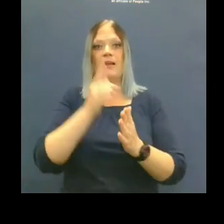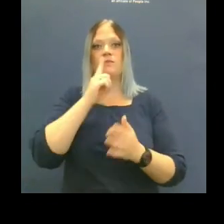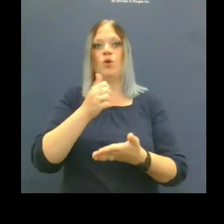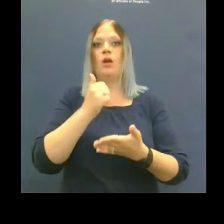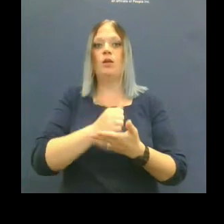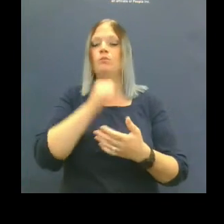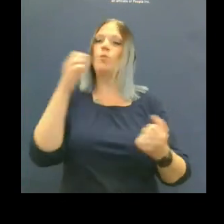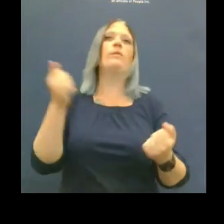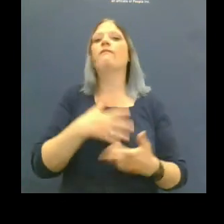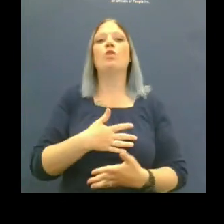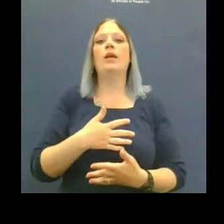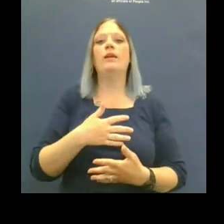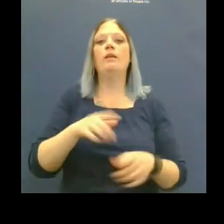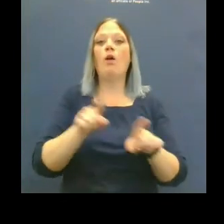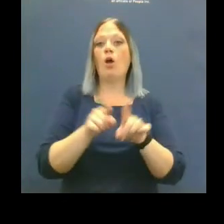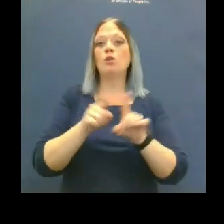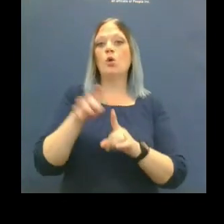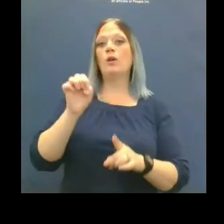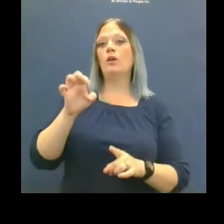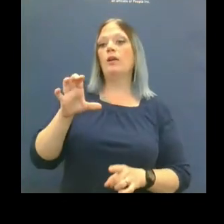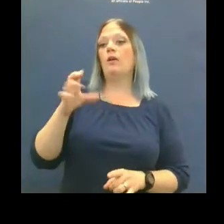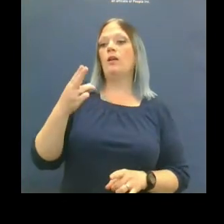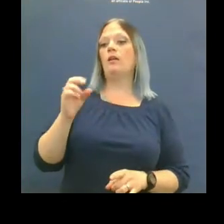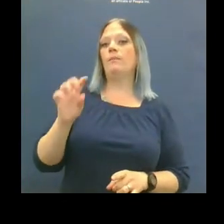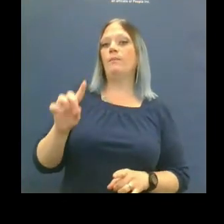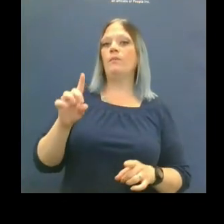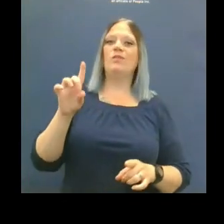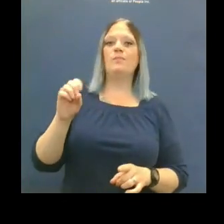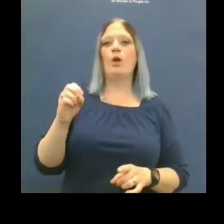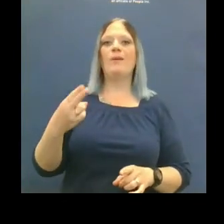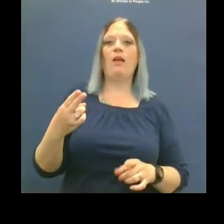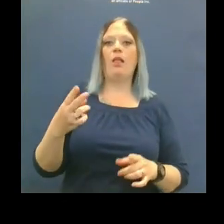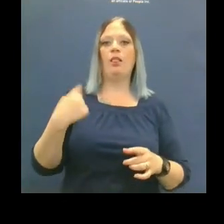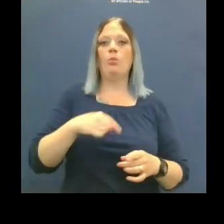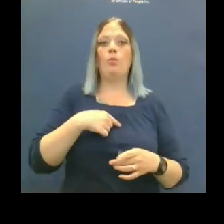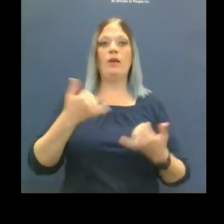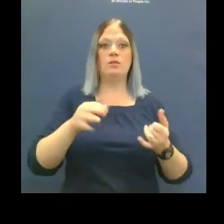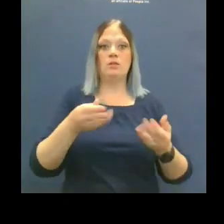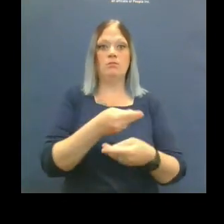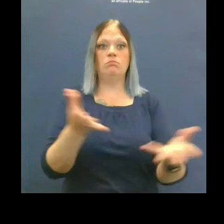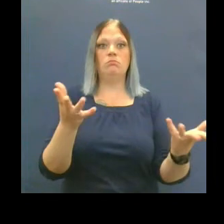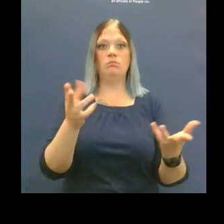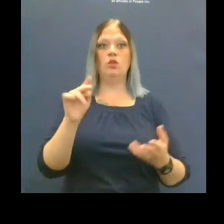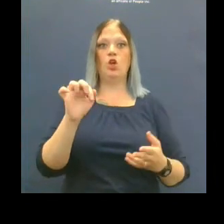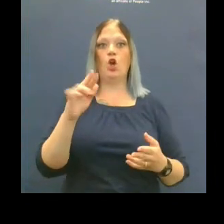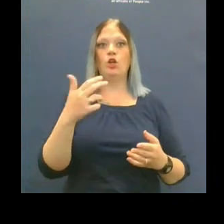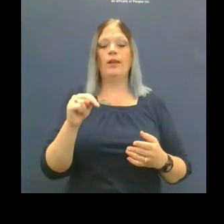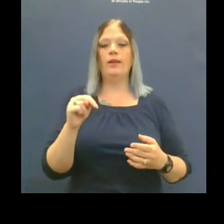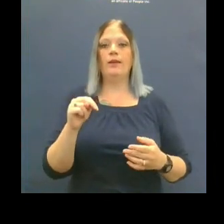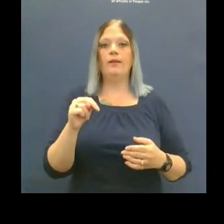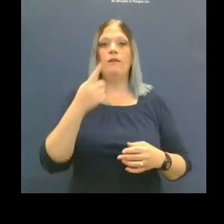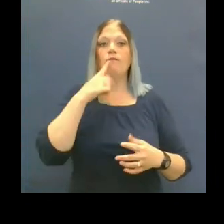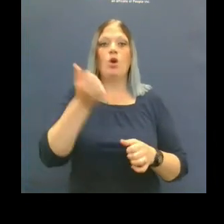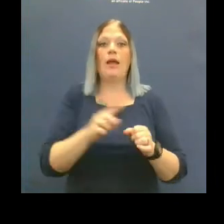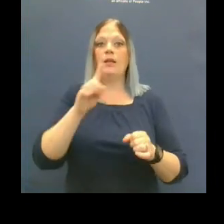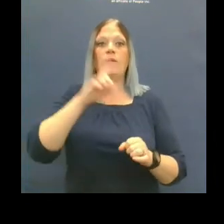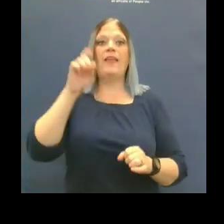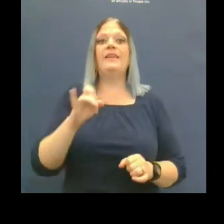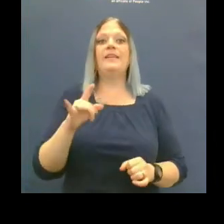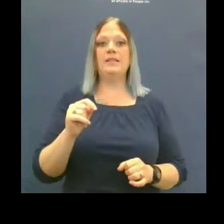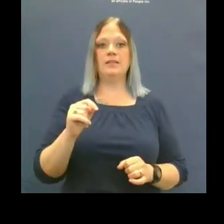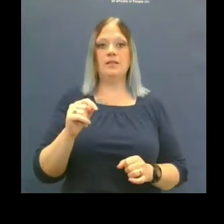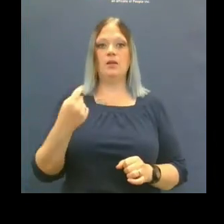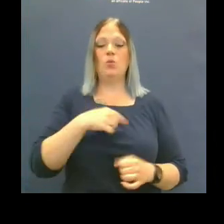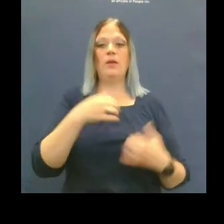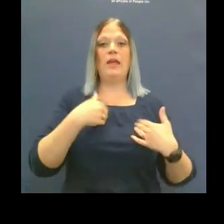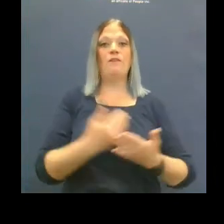Don't be afraid. Also, at the Erie County Health Department, we are still giving out Narcan for anybody that needs it. We actually